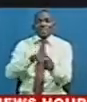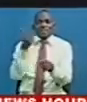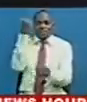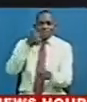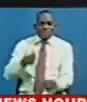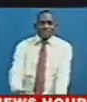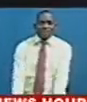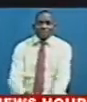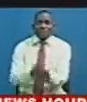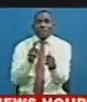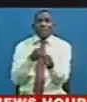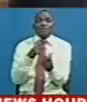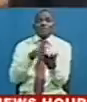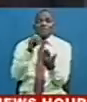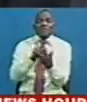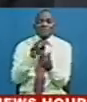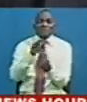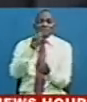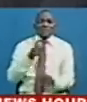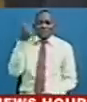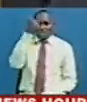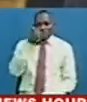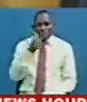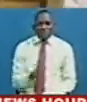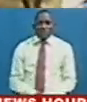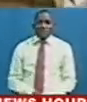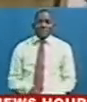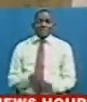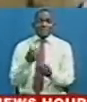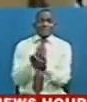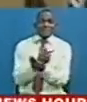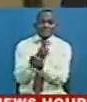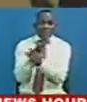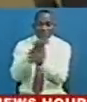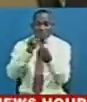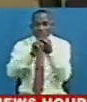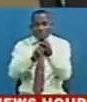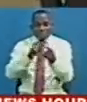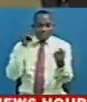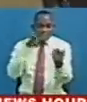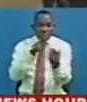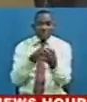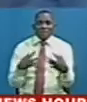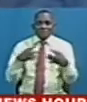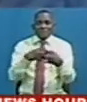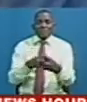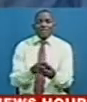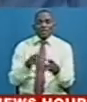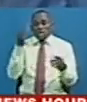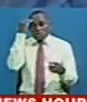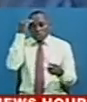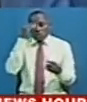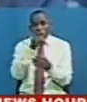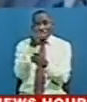Africa. The first is located in South Africa. The Ghana-Germany partnership is expected to bridge the knowledge gap